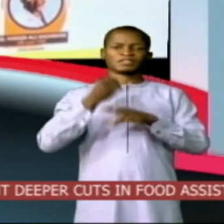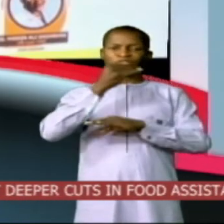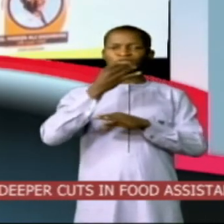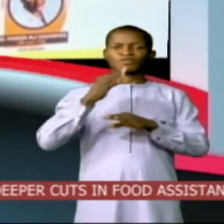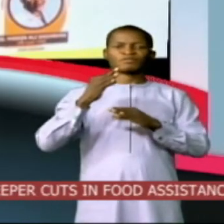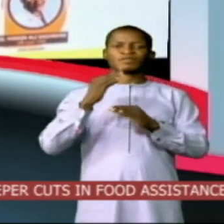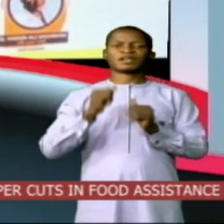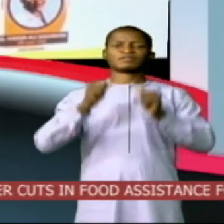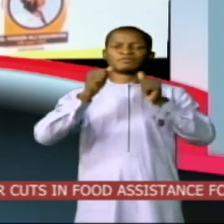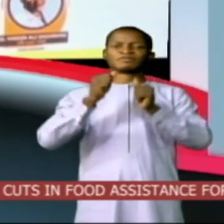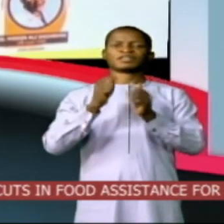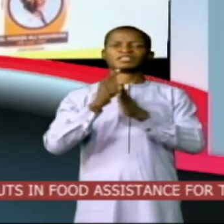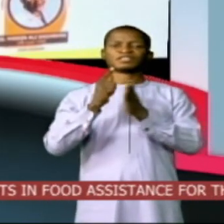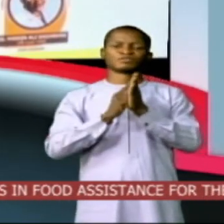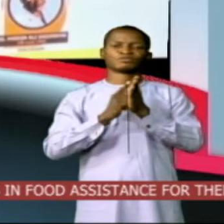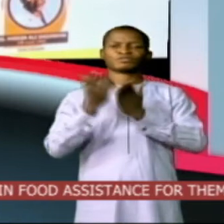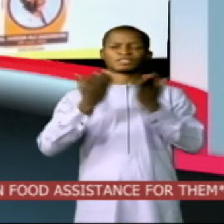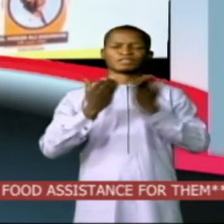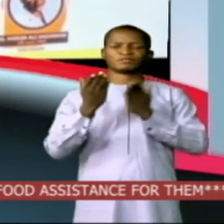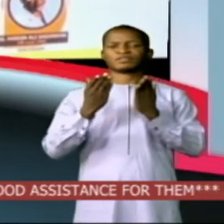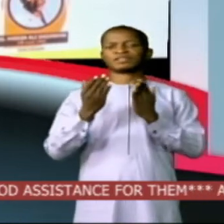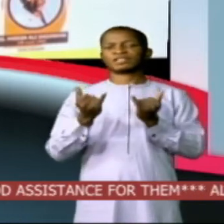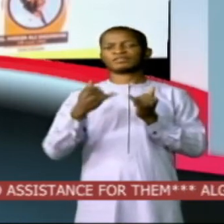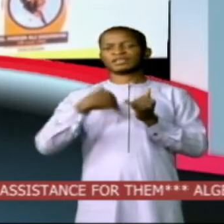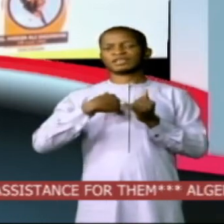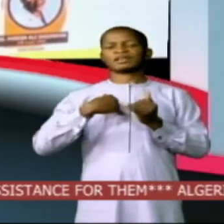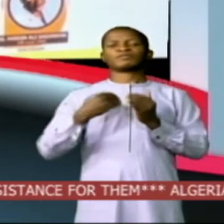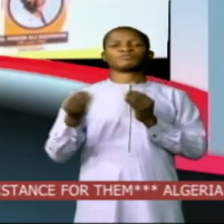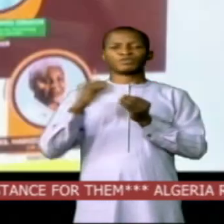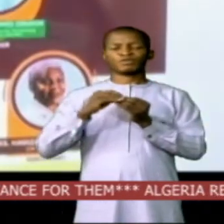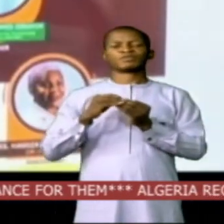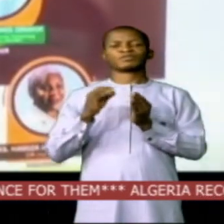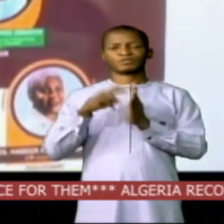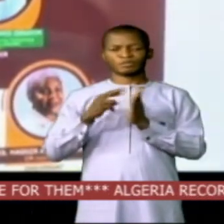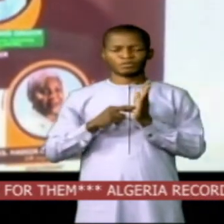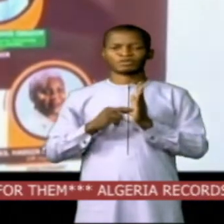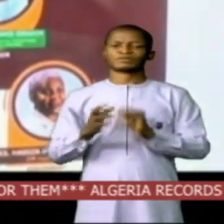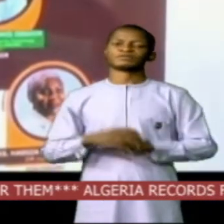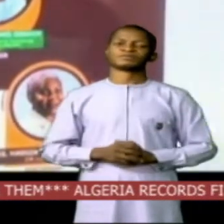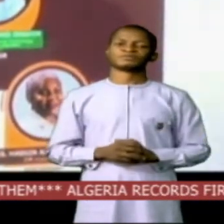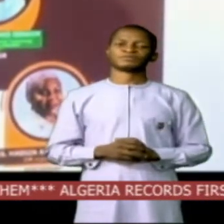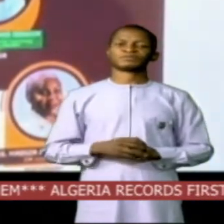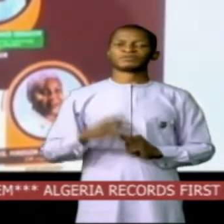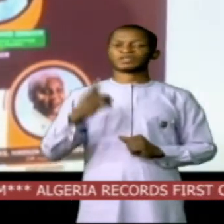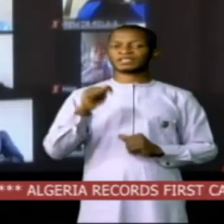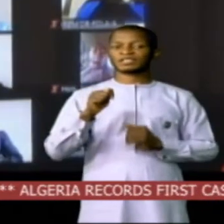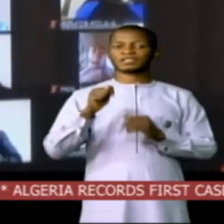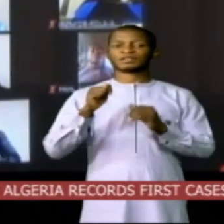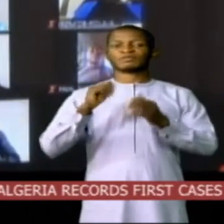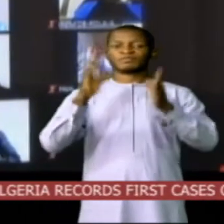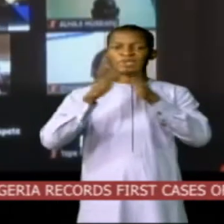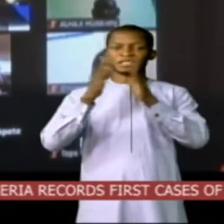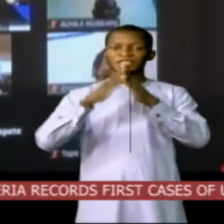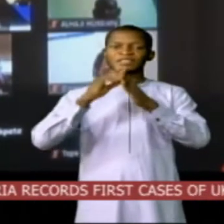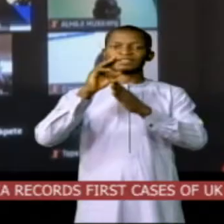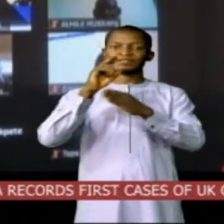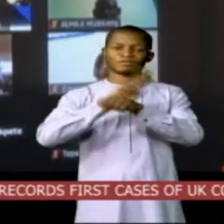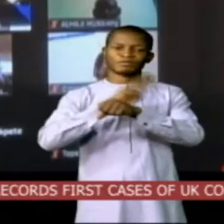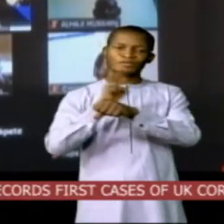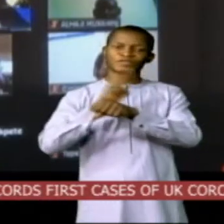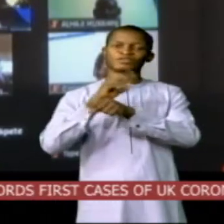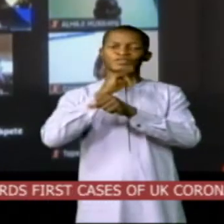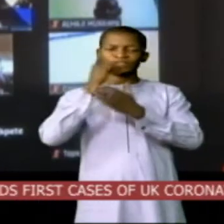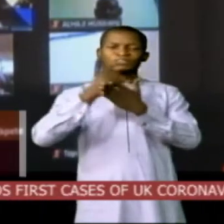Studies. Judiciary correspondent Vera Chimba has more. The webinar is to interrogate existing